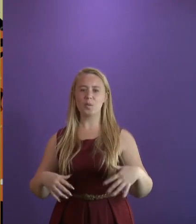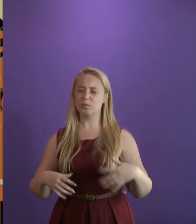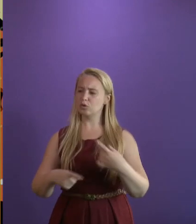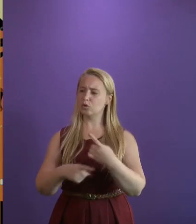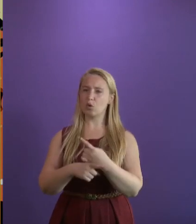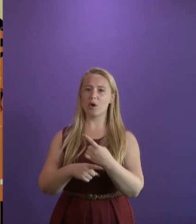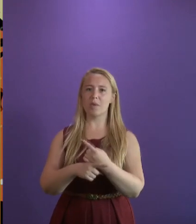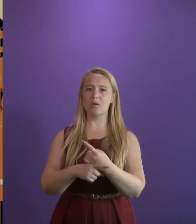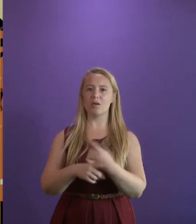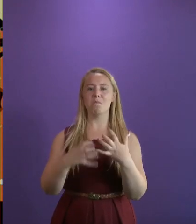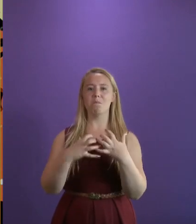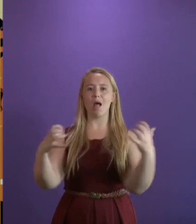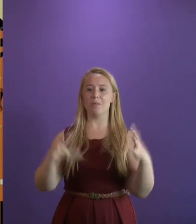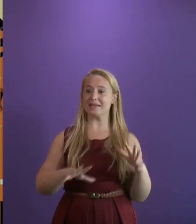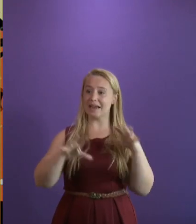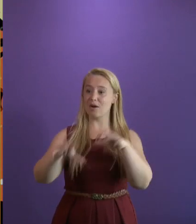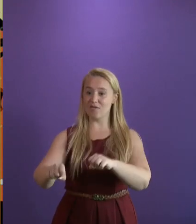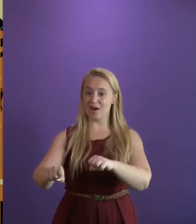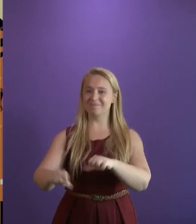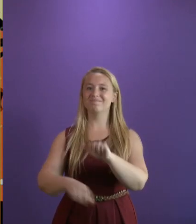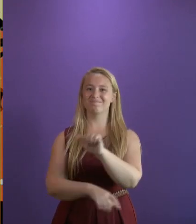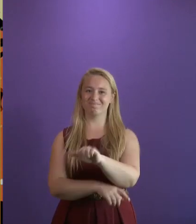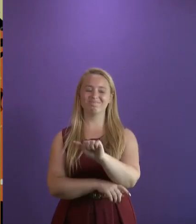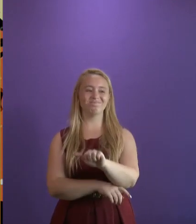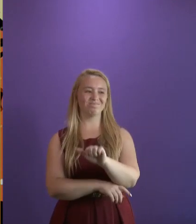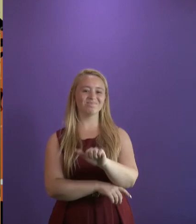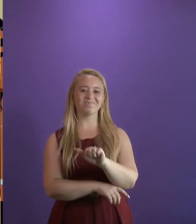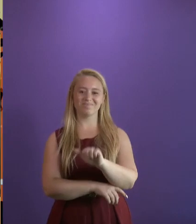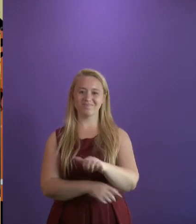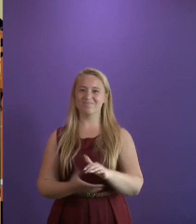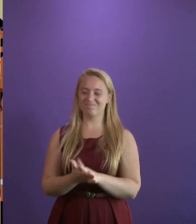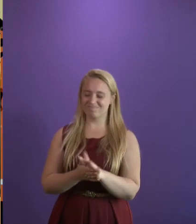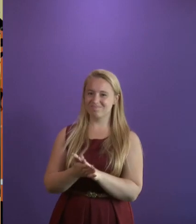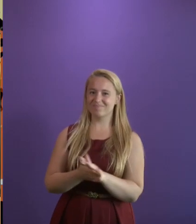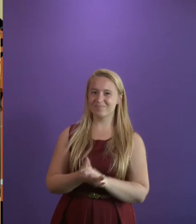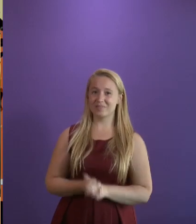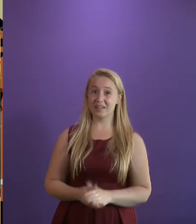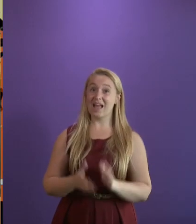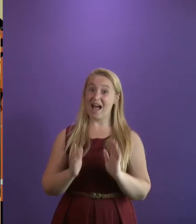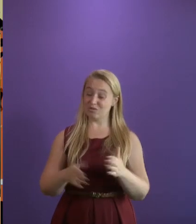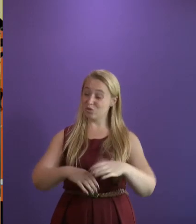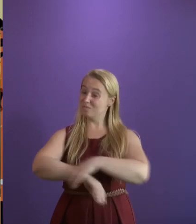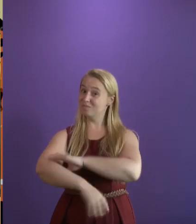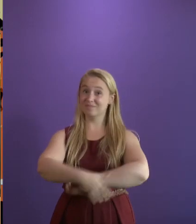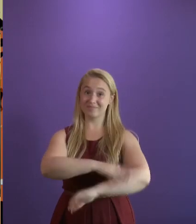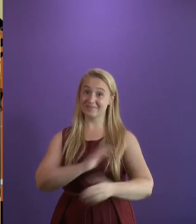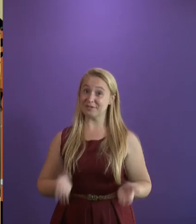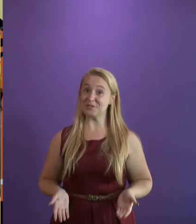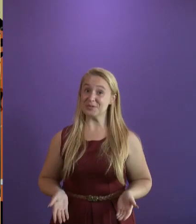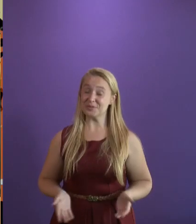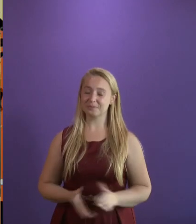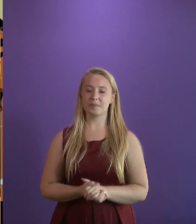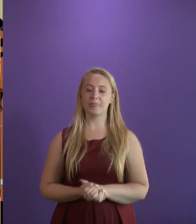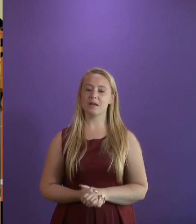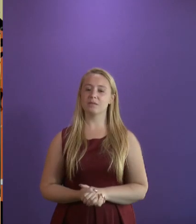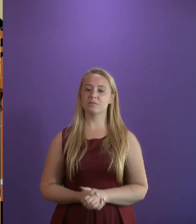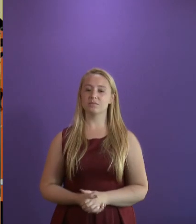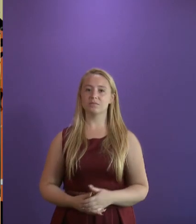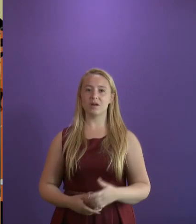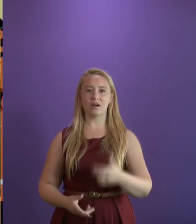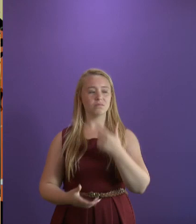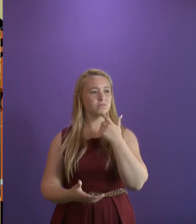Parliament takeover, yeah. We get work to do, haven't we? And it's so wonderful to see